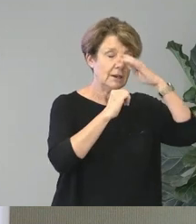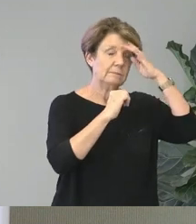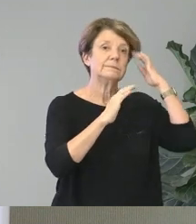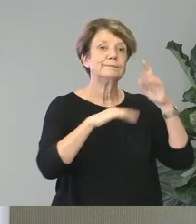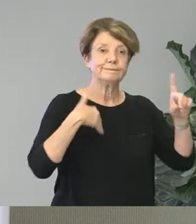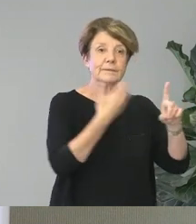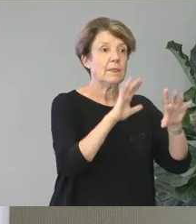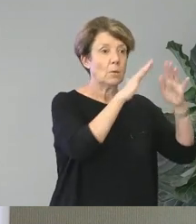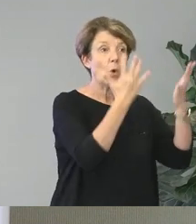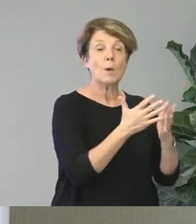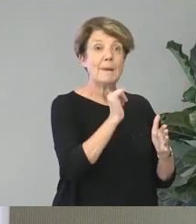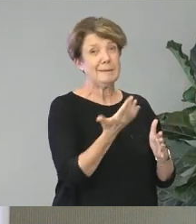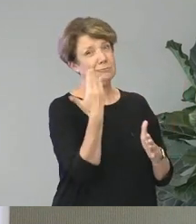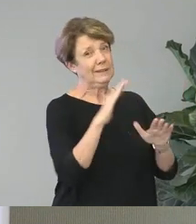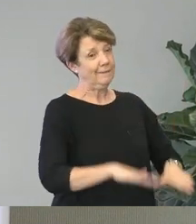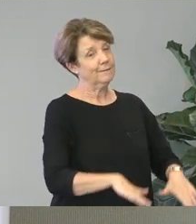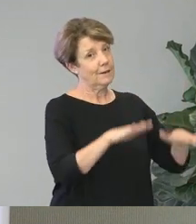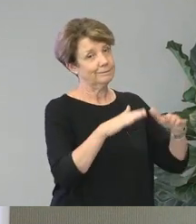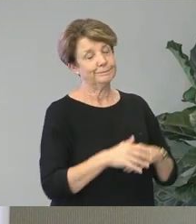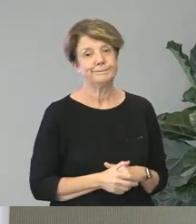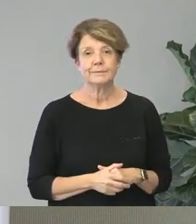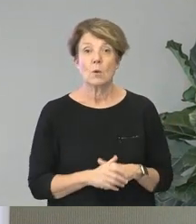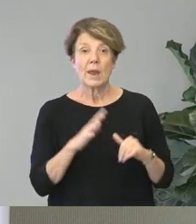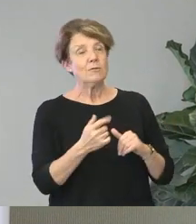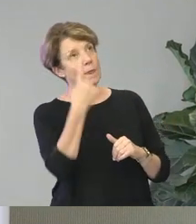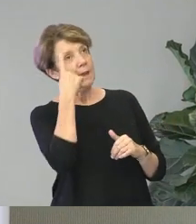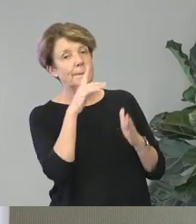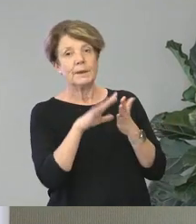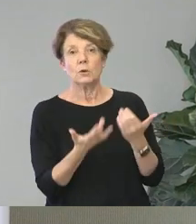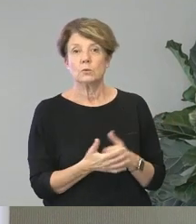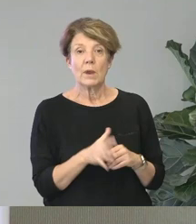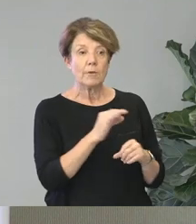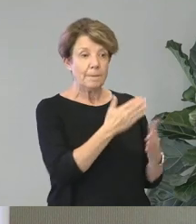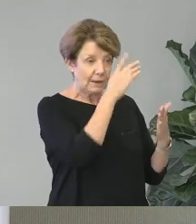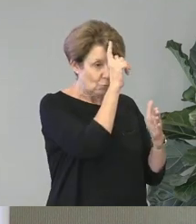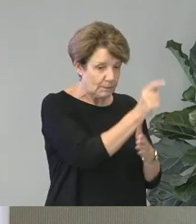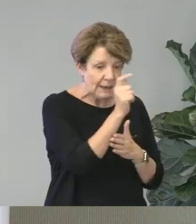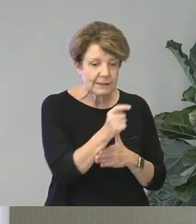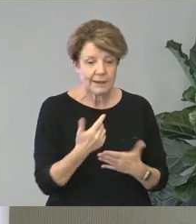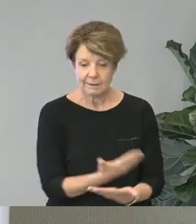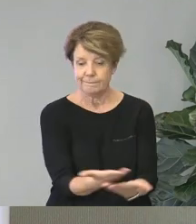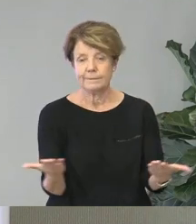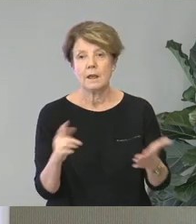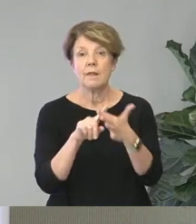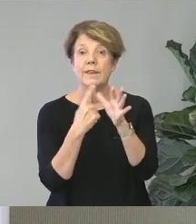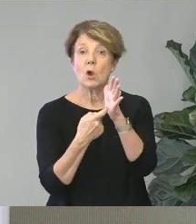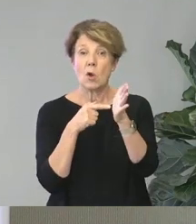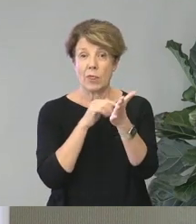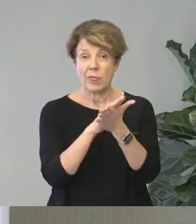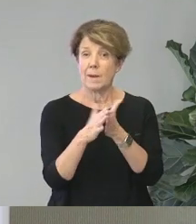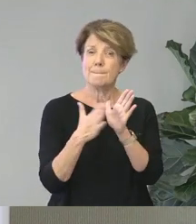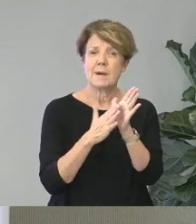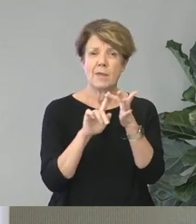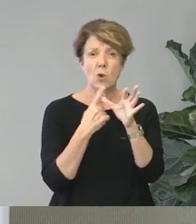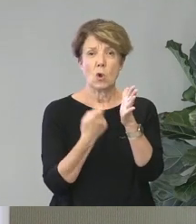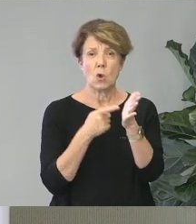late. And that's another reason we have to think about things, because, you know, we haven't been respecting Mother Earth. And Mother Earth provides us